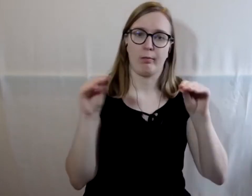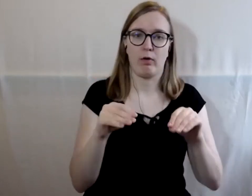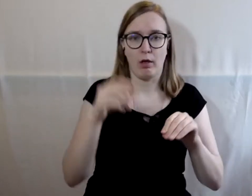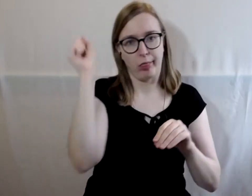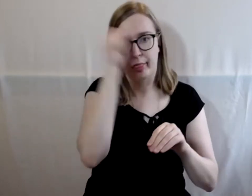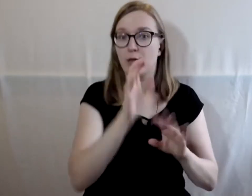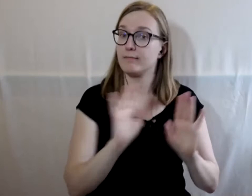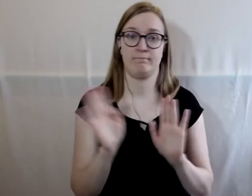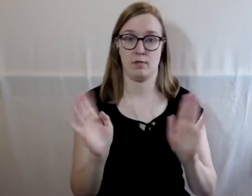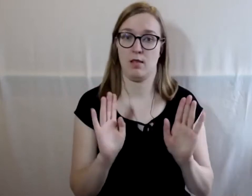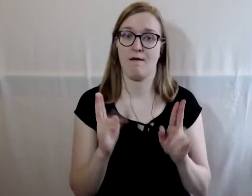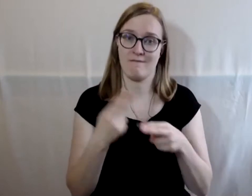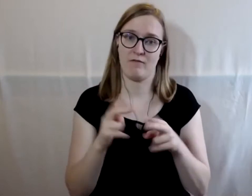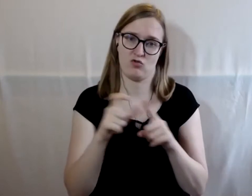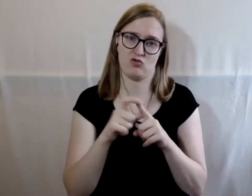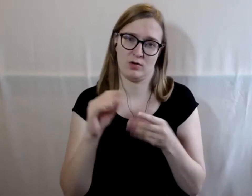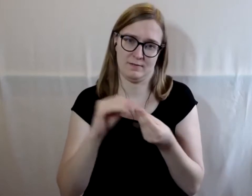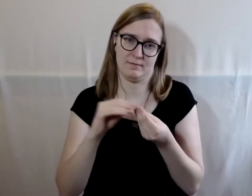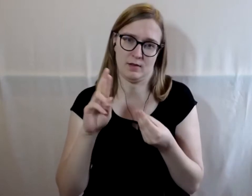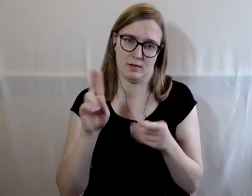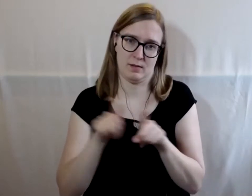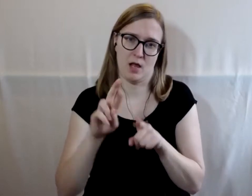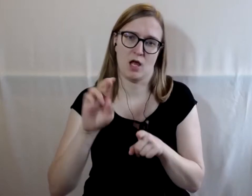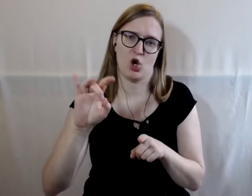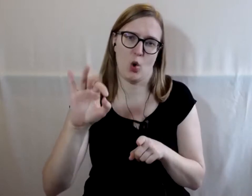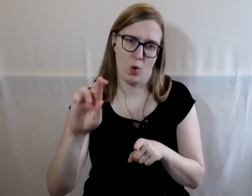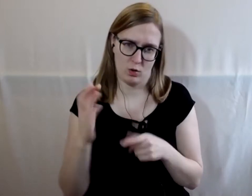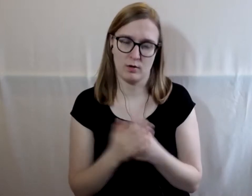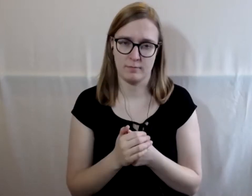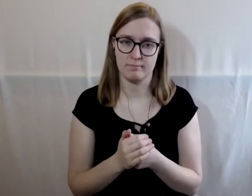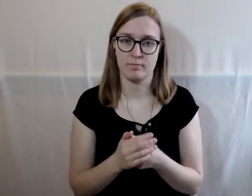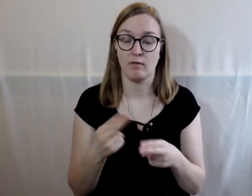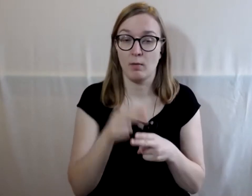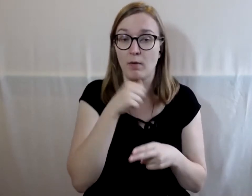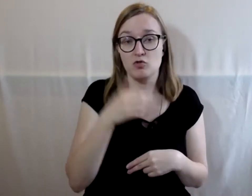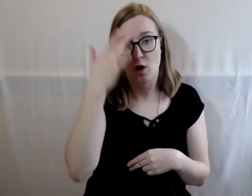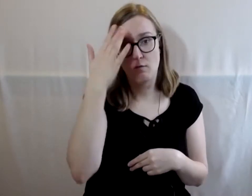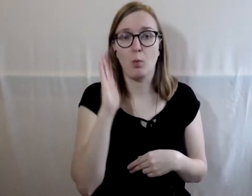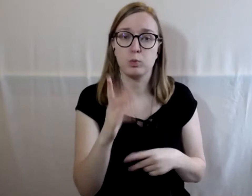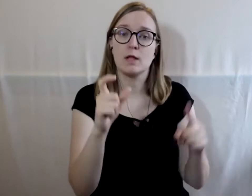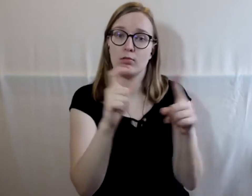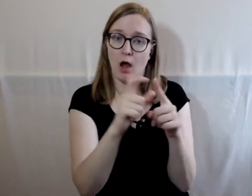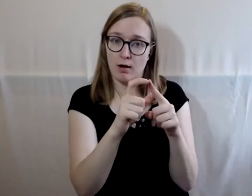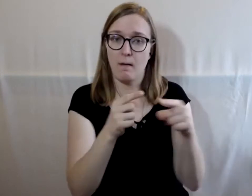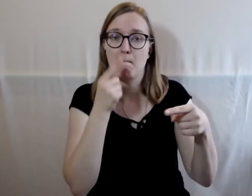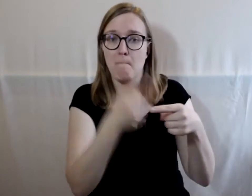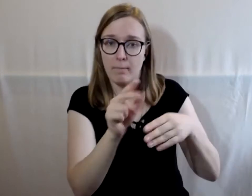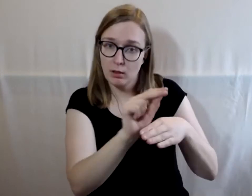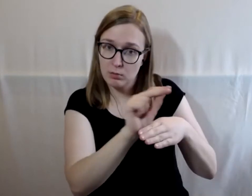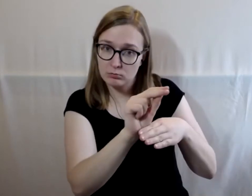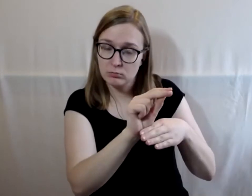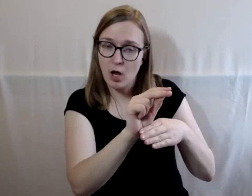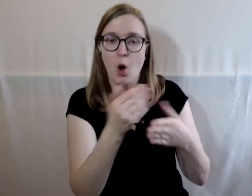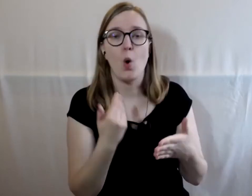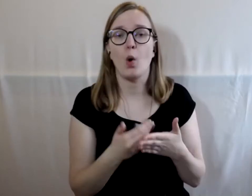is that knowledge being taught, or why is that skill being taught, you can say the research